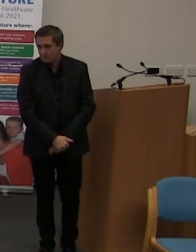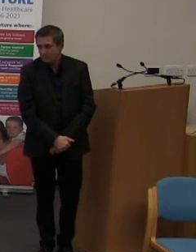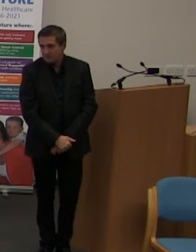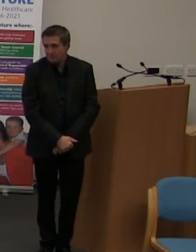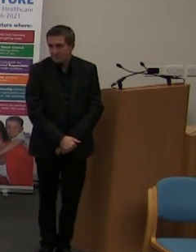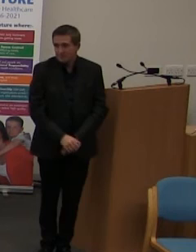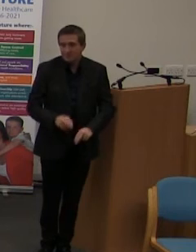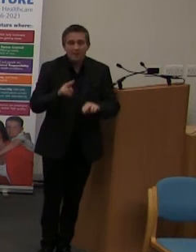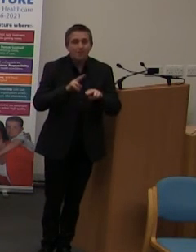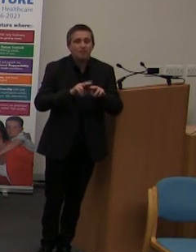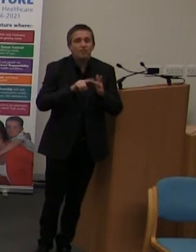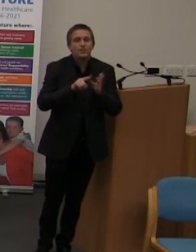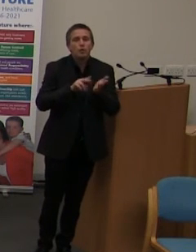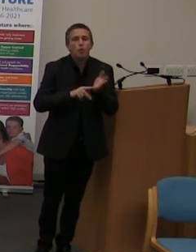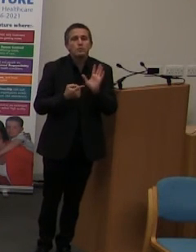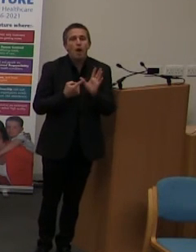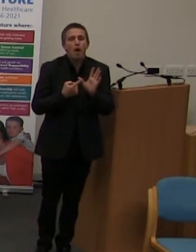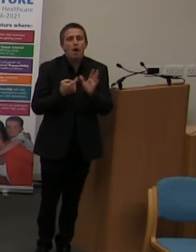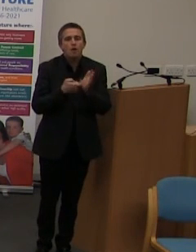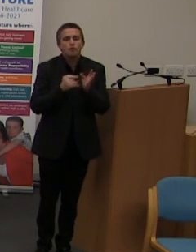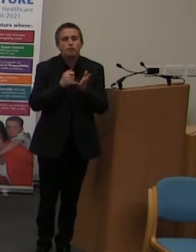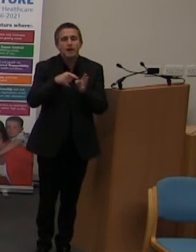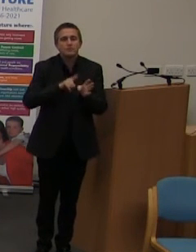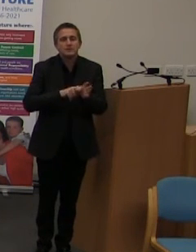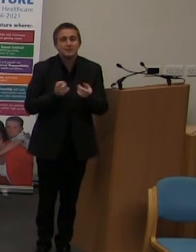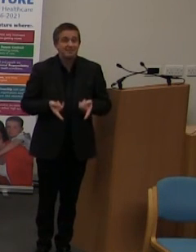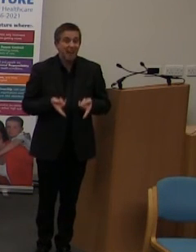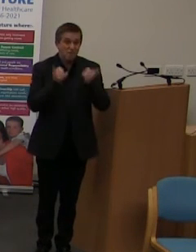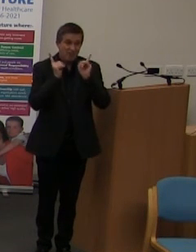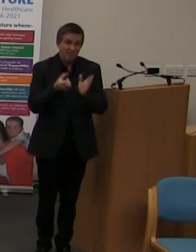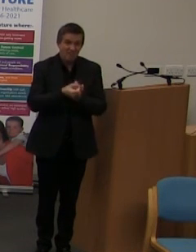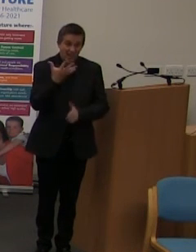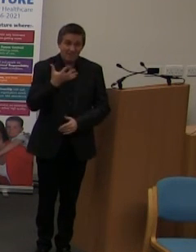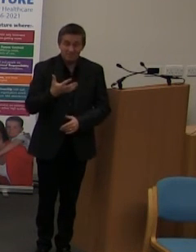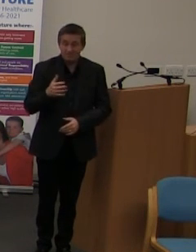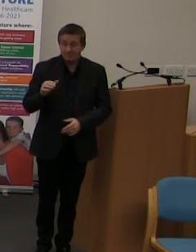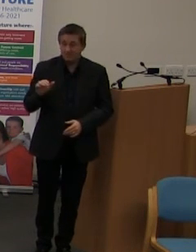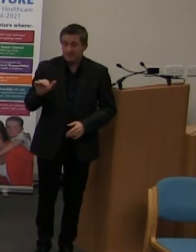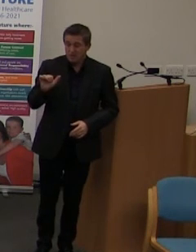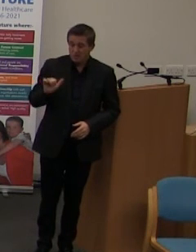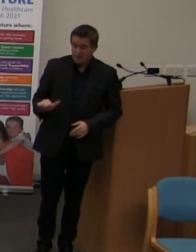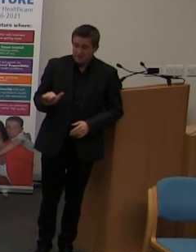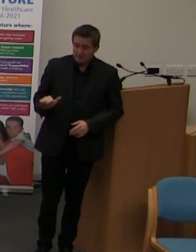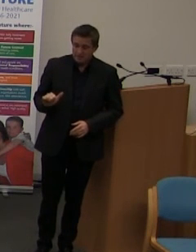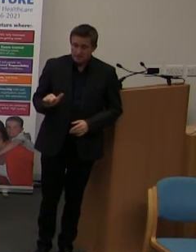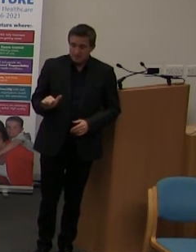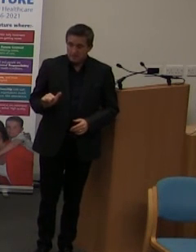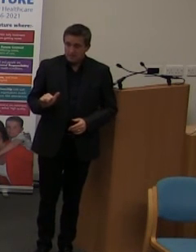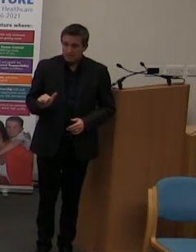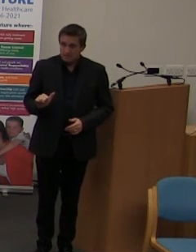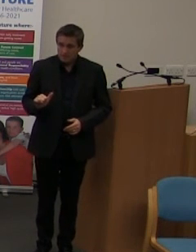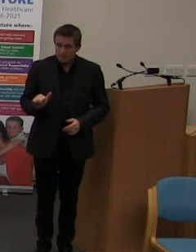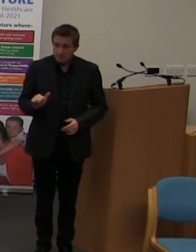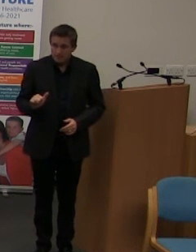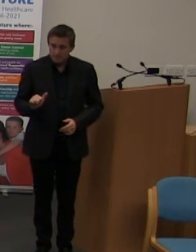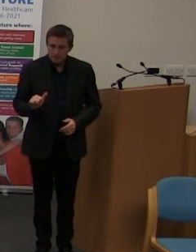Yeah, Fiona Ramsey, Director of Finance. Just to build on what Jane said, I think there are a range of areas, prescribing being one. It's one of our